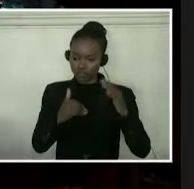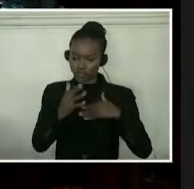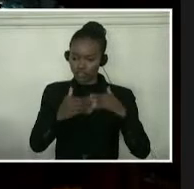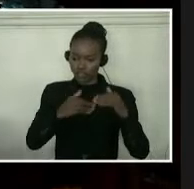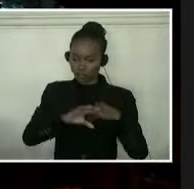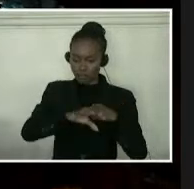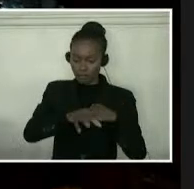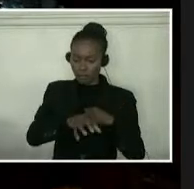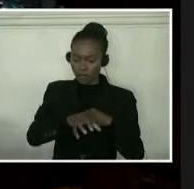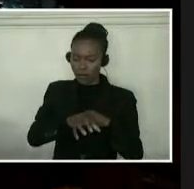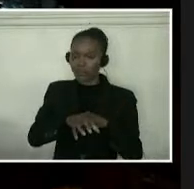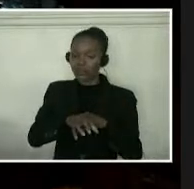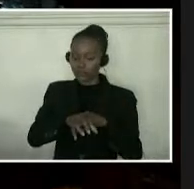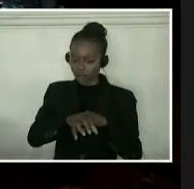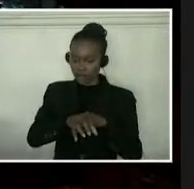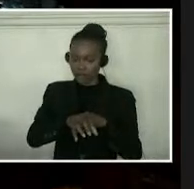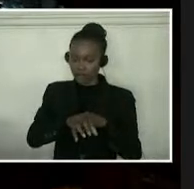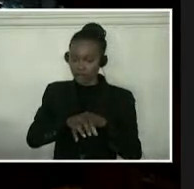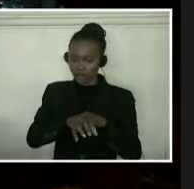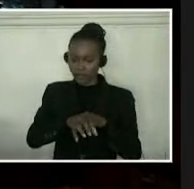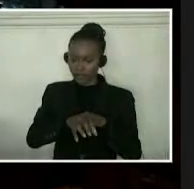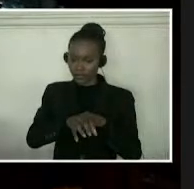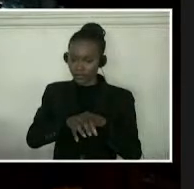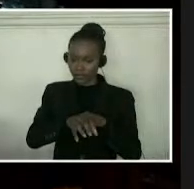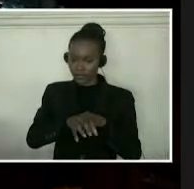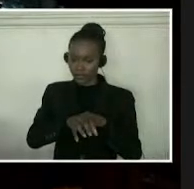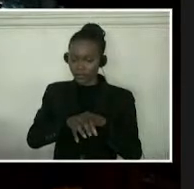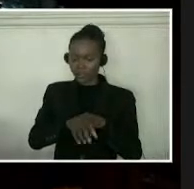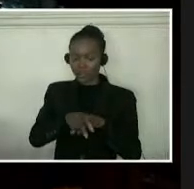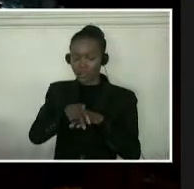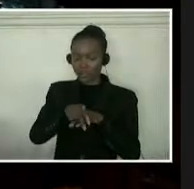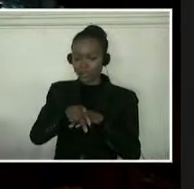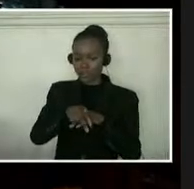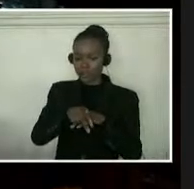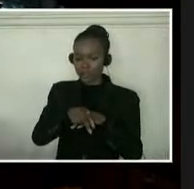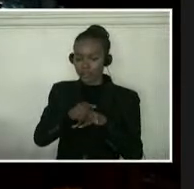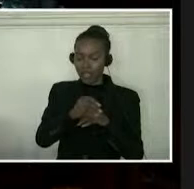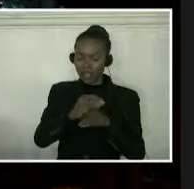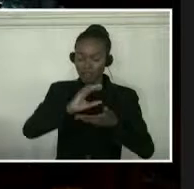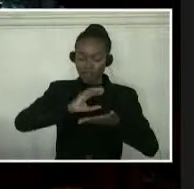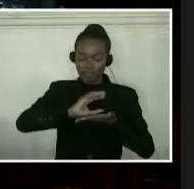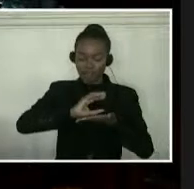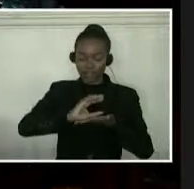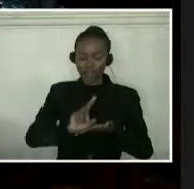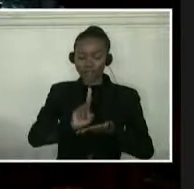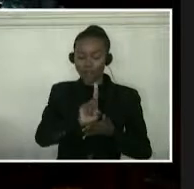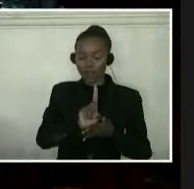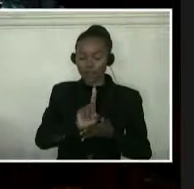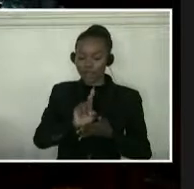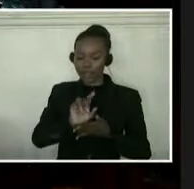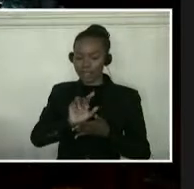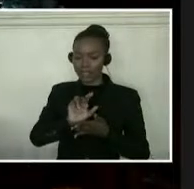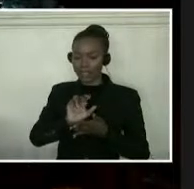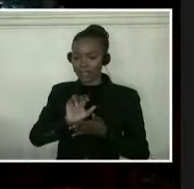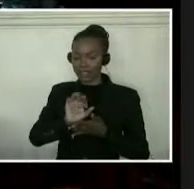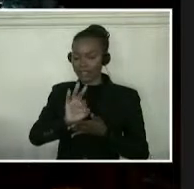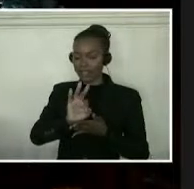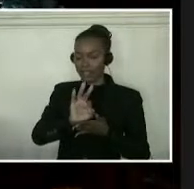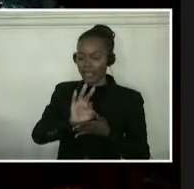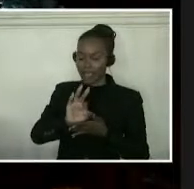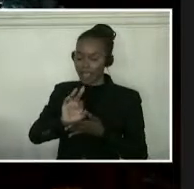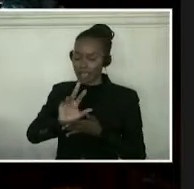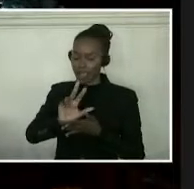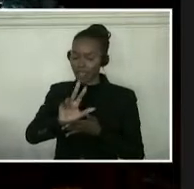repository find funds amounting to 138.411 million rent were